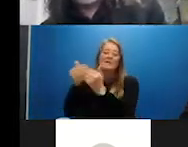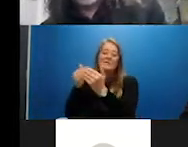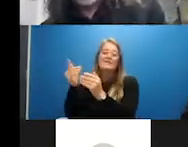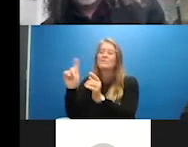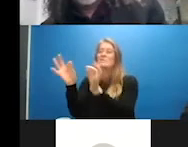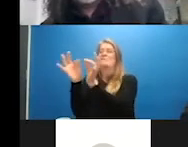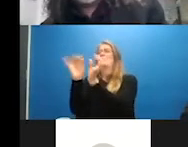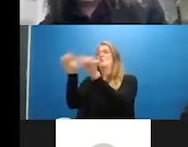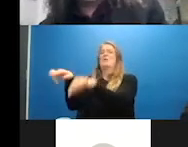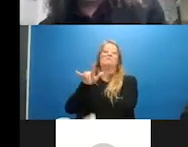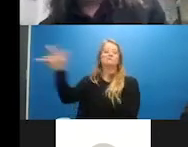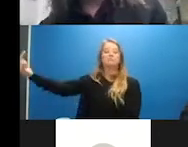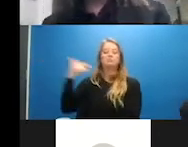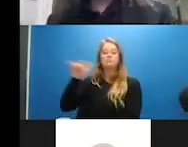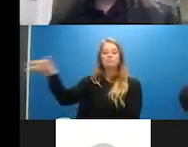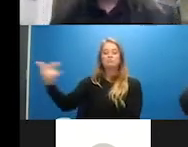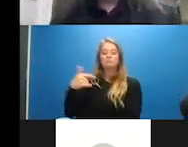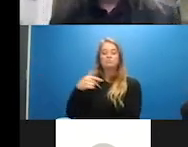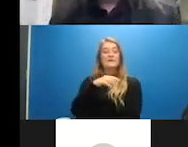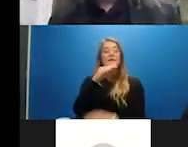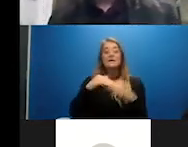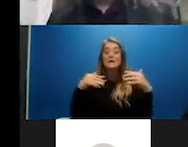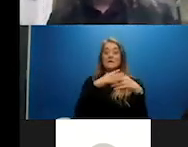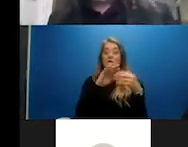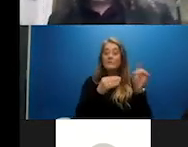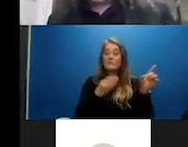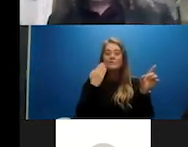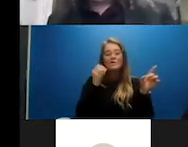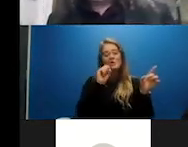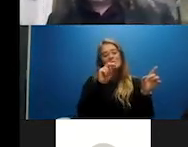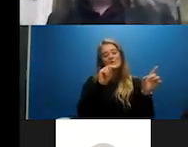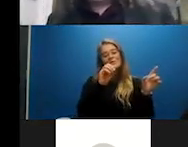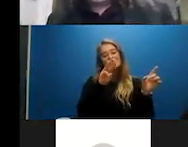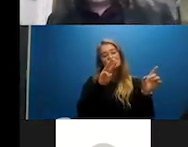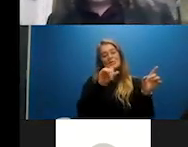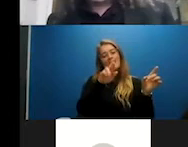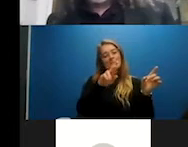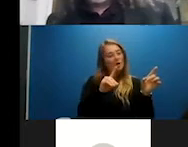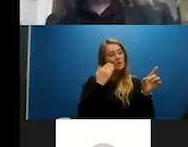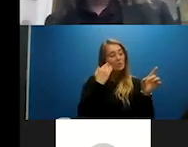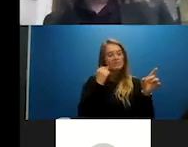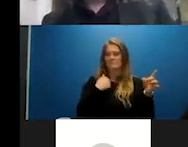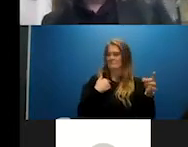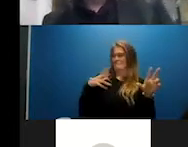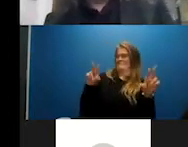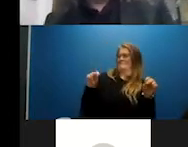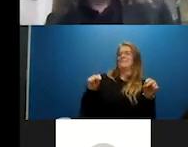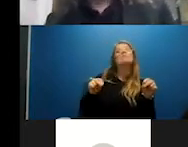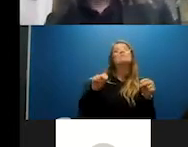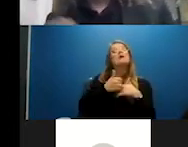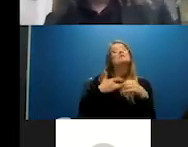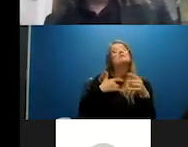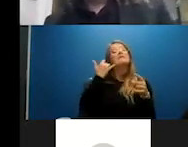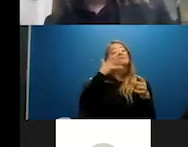go. When I work in Indigenous communities and I say, do you know what a snowbird is? The answer is, no, what are you talking about? And I say, what would you feel if the elders